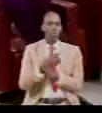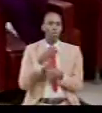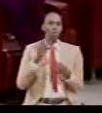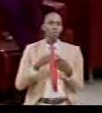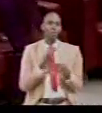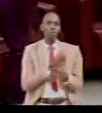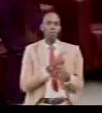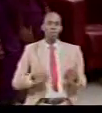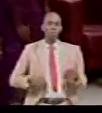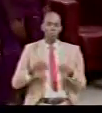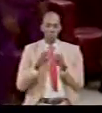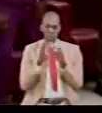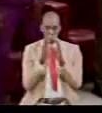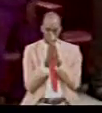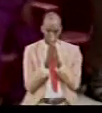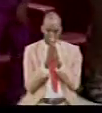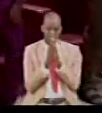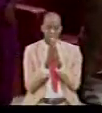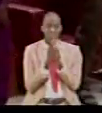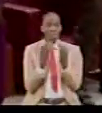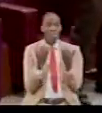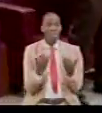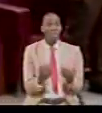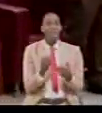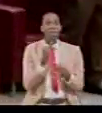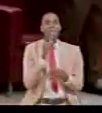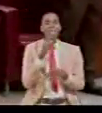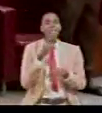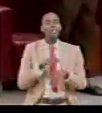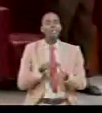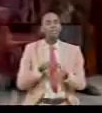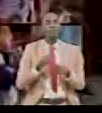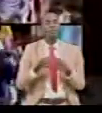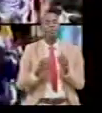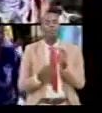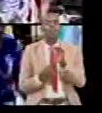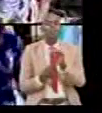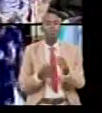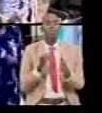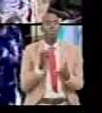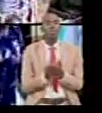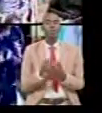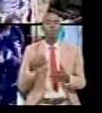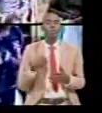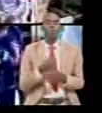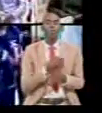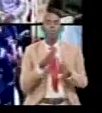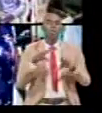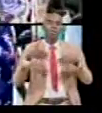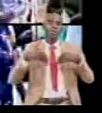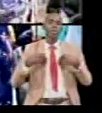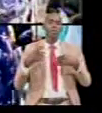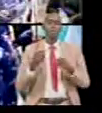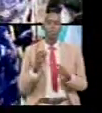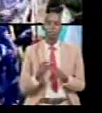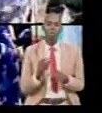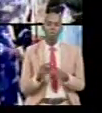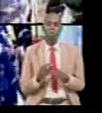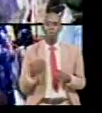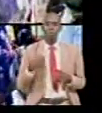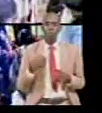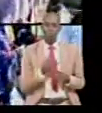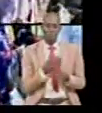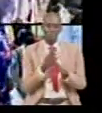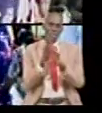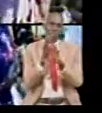in prayer. It's the time to show that we accept the word, we receive